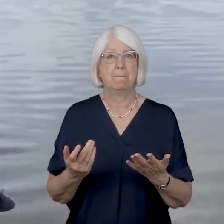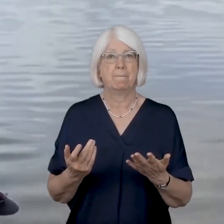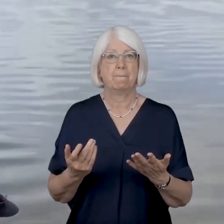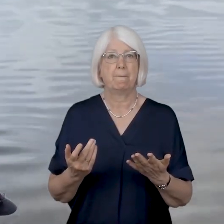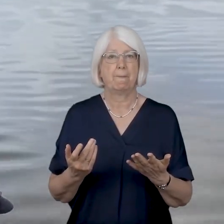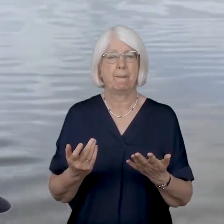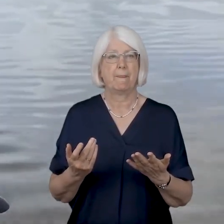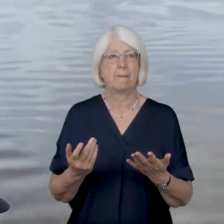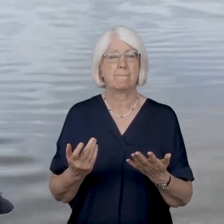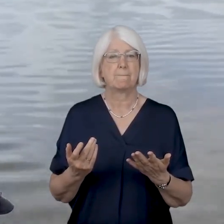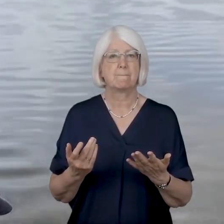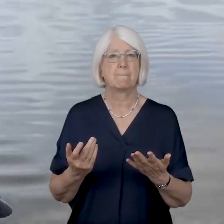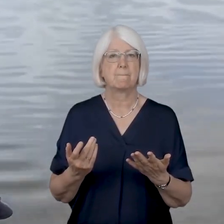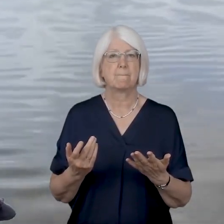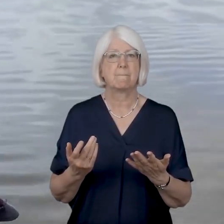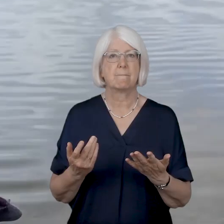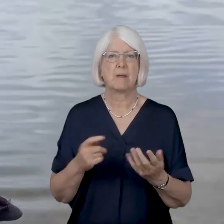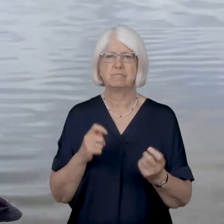a reformation.